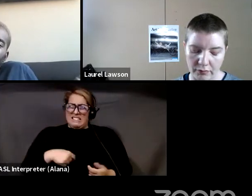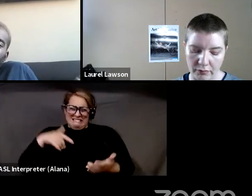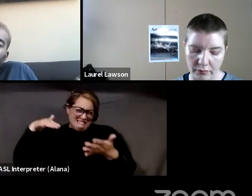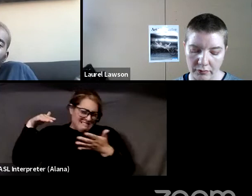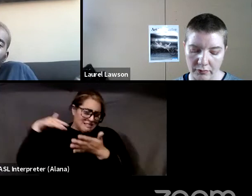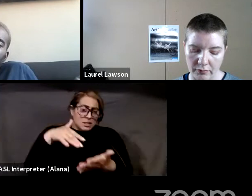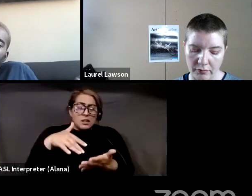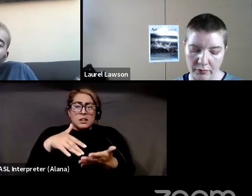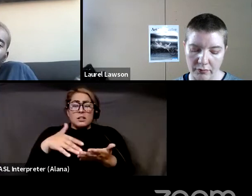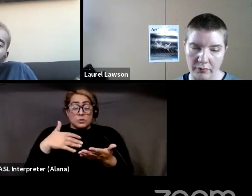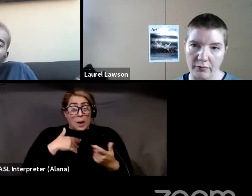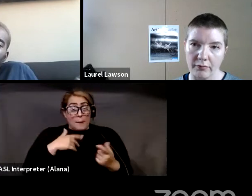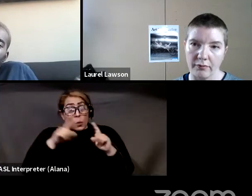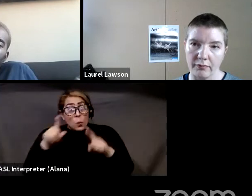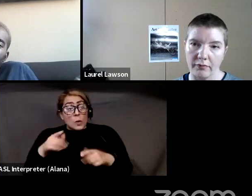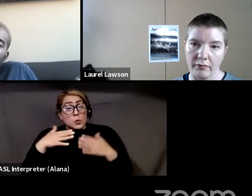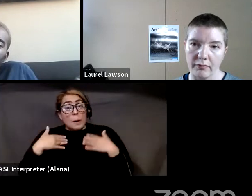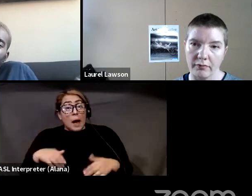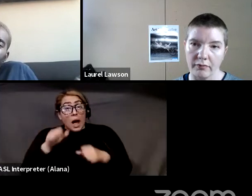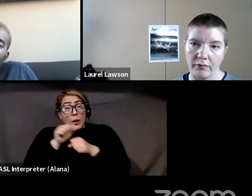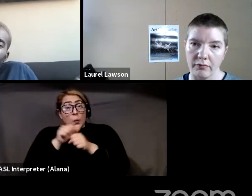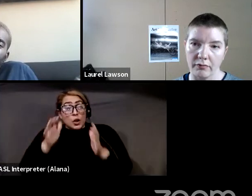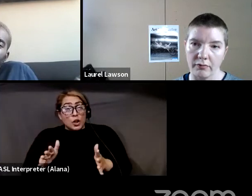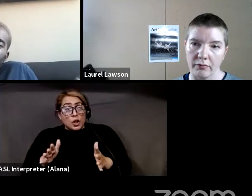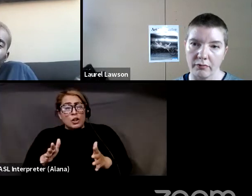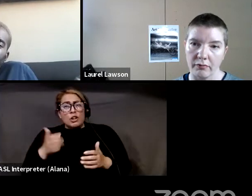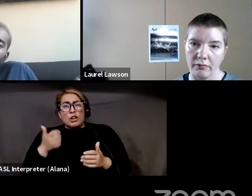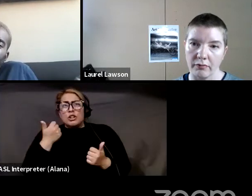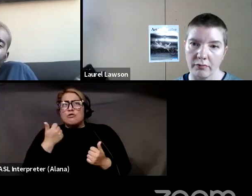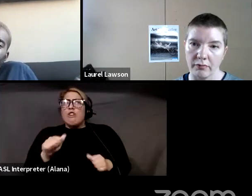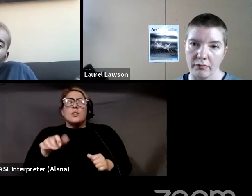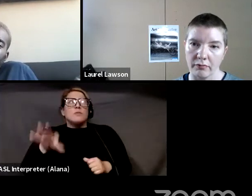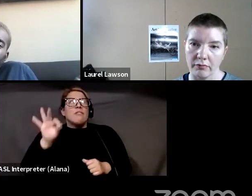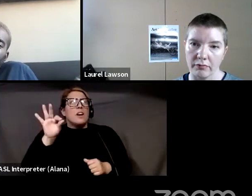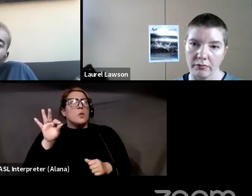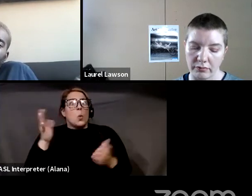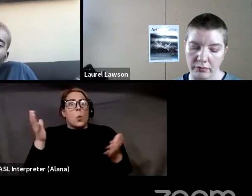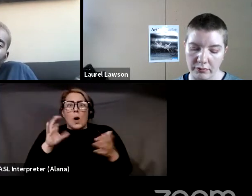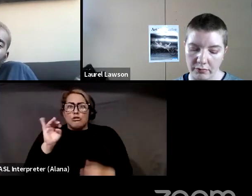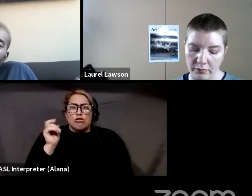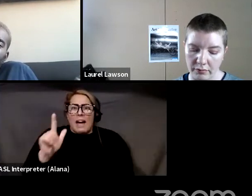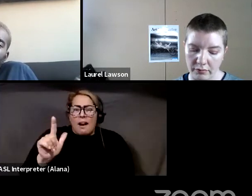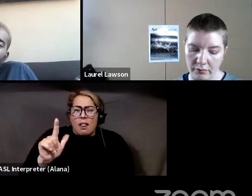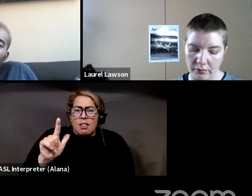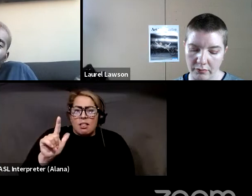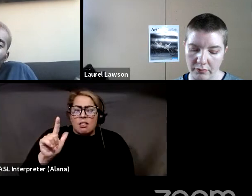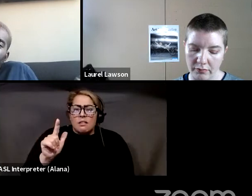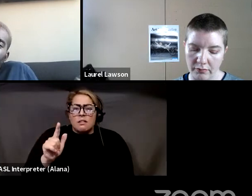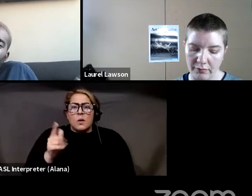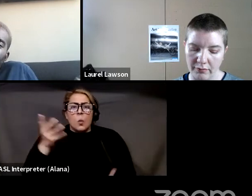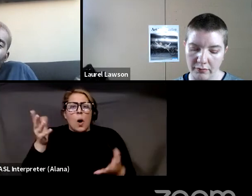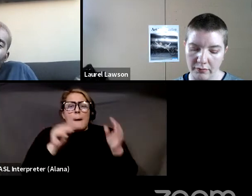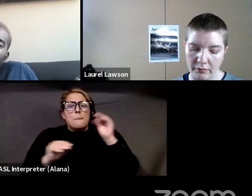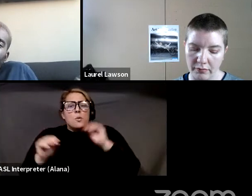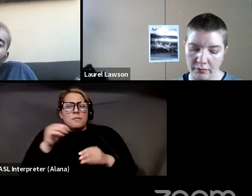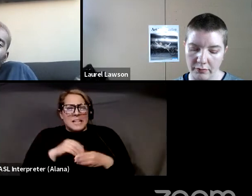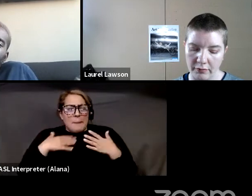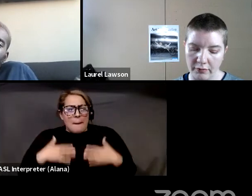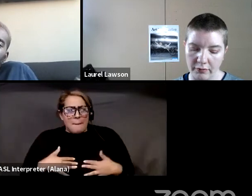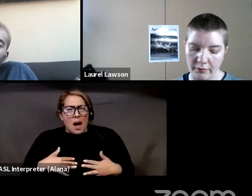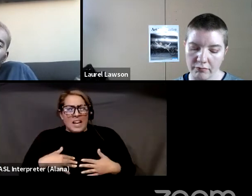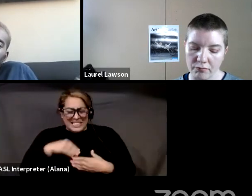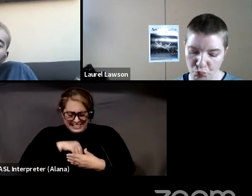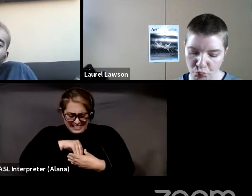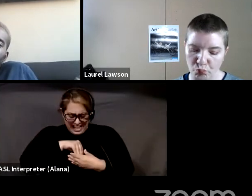So I've kind of just been like trying to pinpoint, yeah, like what are these channels? Like what are the movements within my body